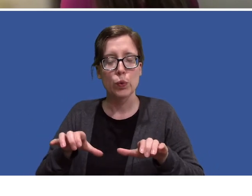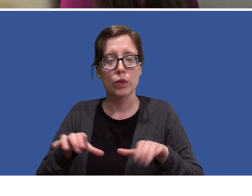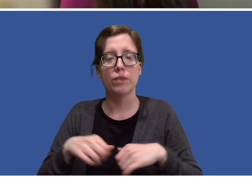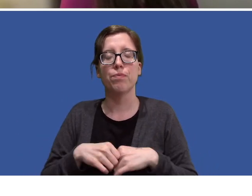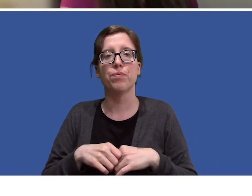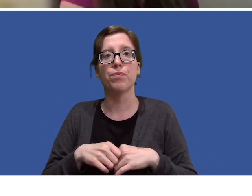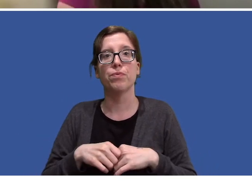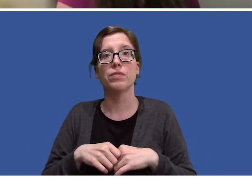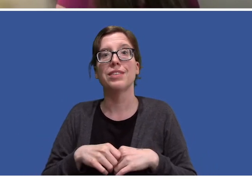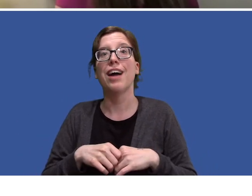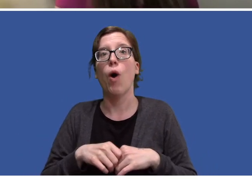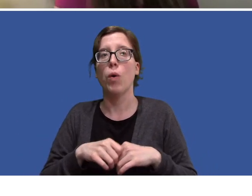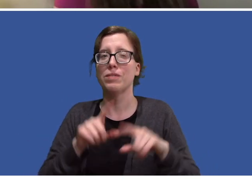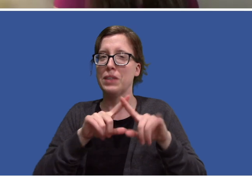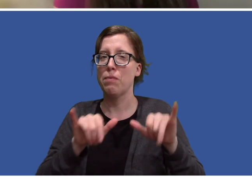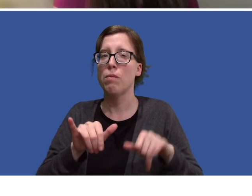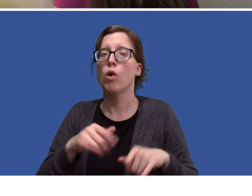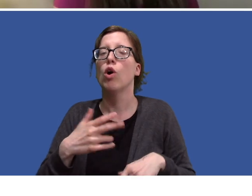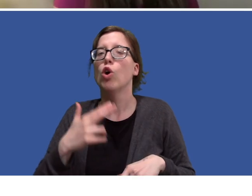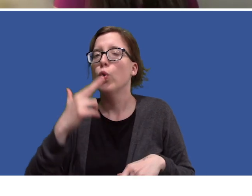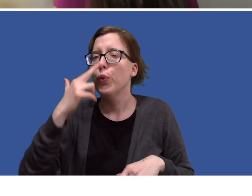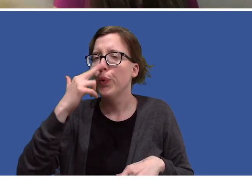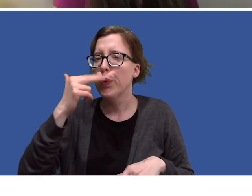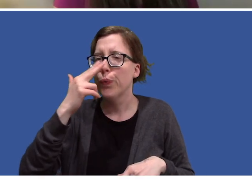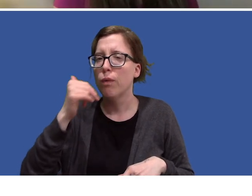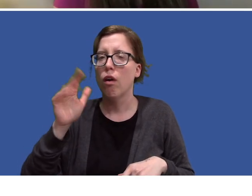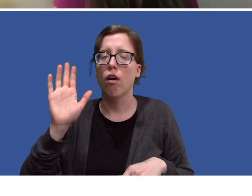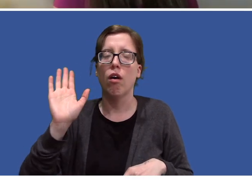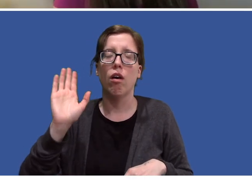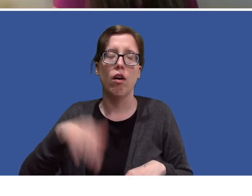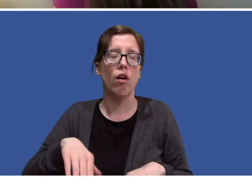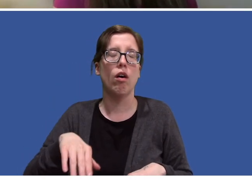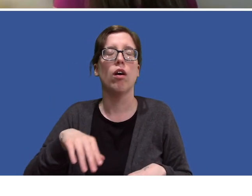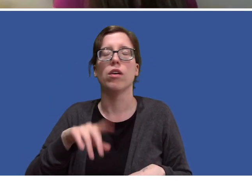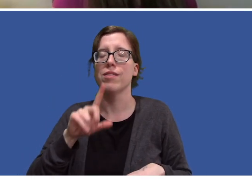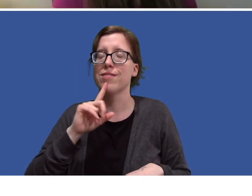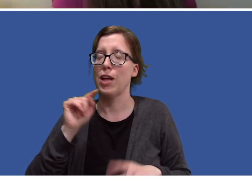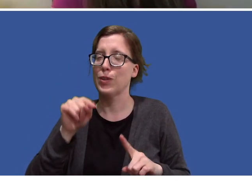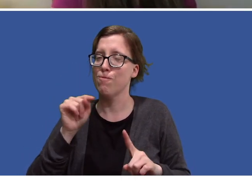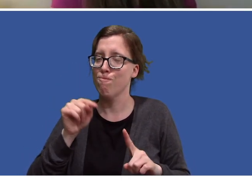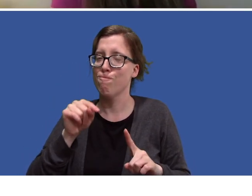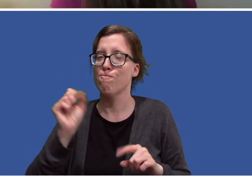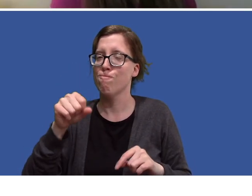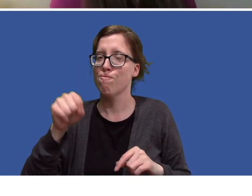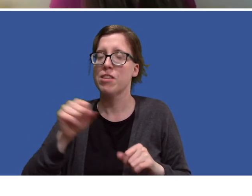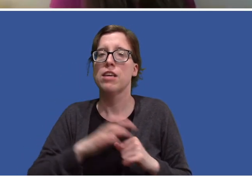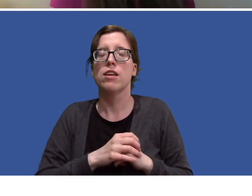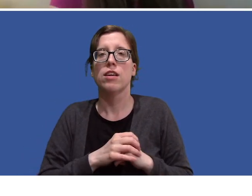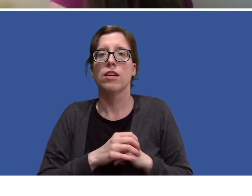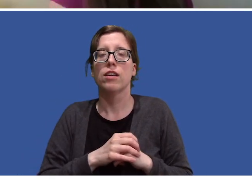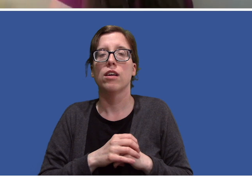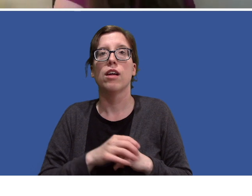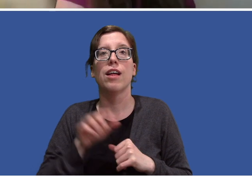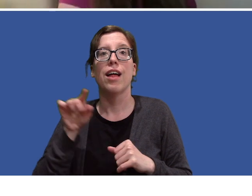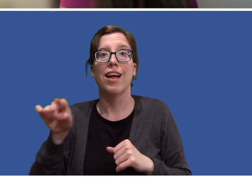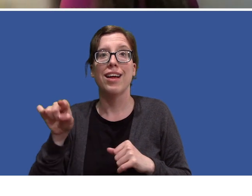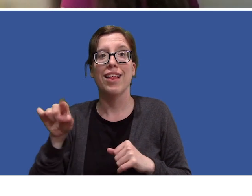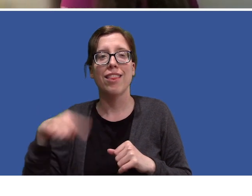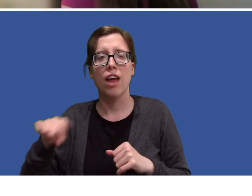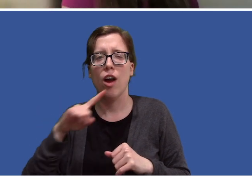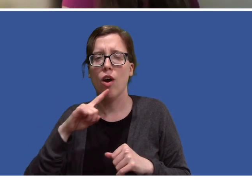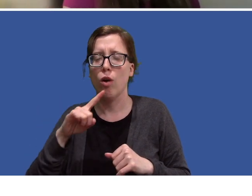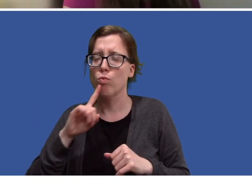with kiddos with charge syndrome. They are some of the funniest people I know. So anywhere you can include